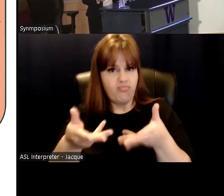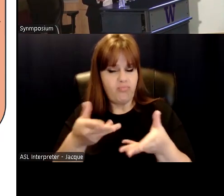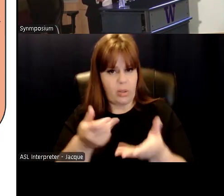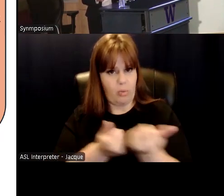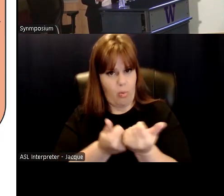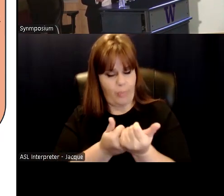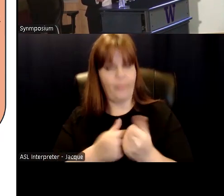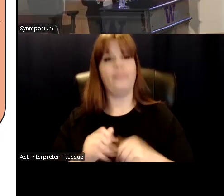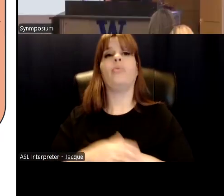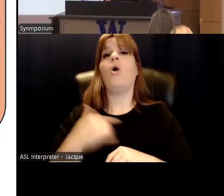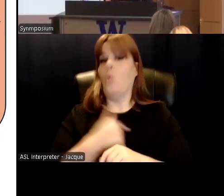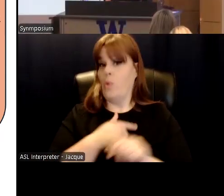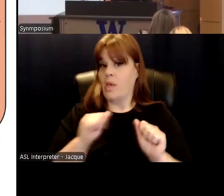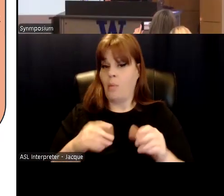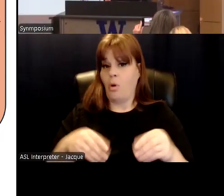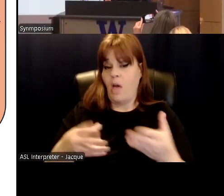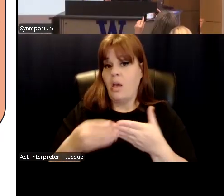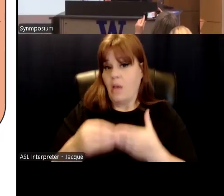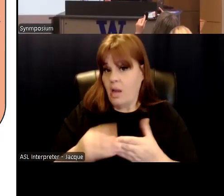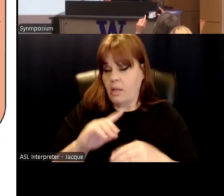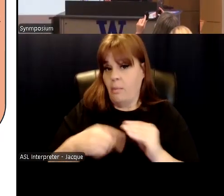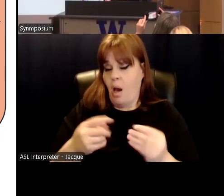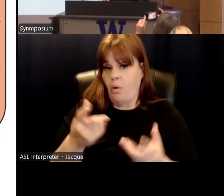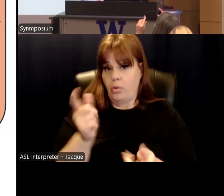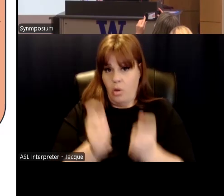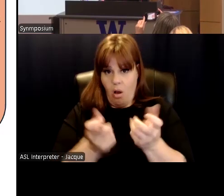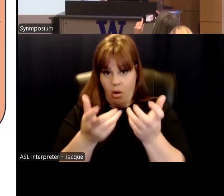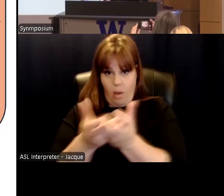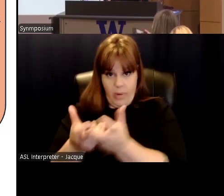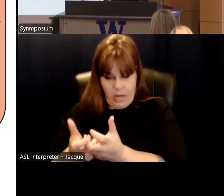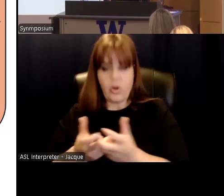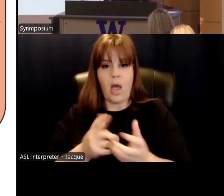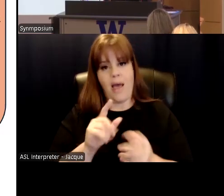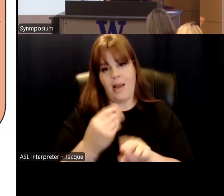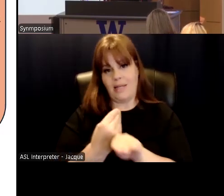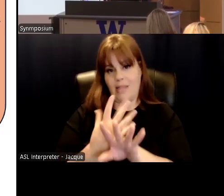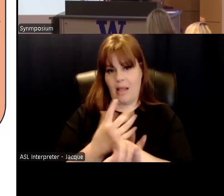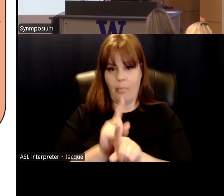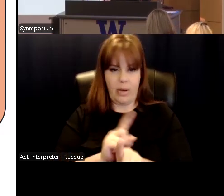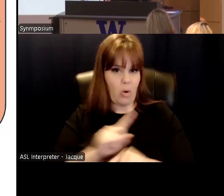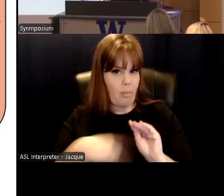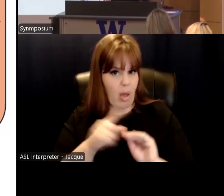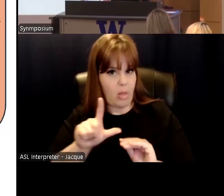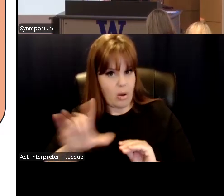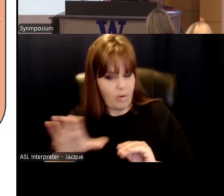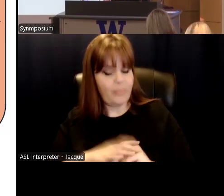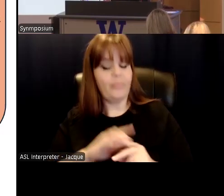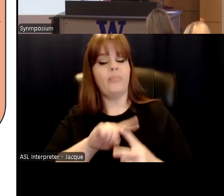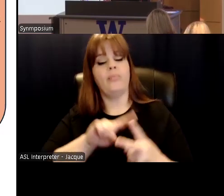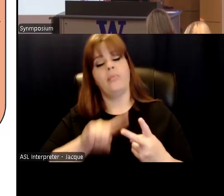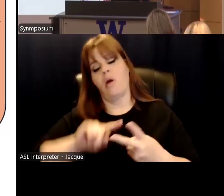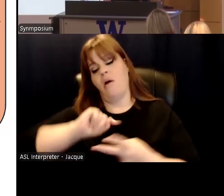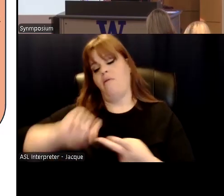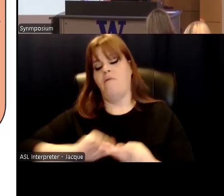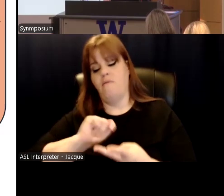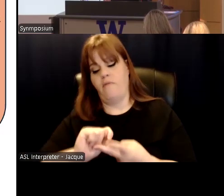can provide guidance on accommodations and telementoring about long COVID. In phase 2, I propose that